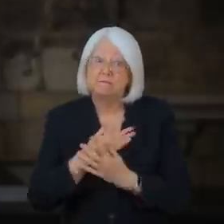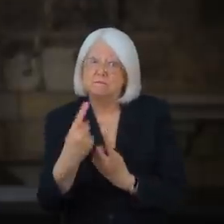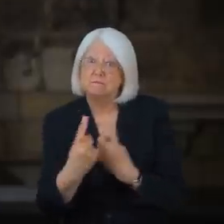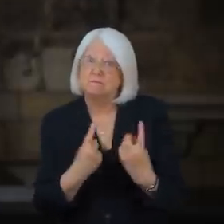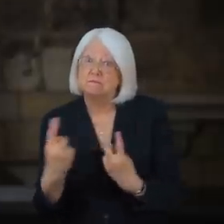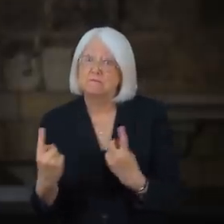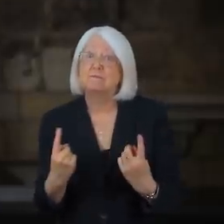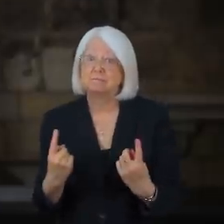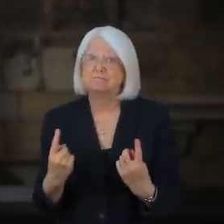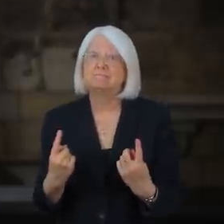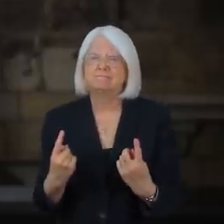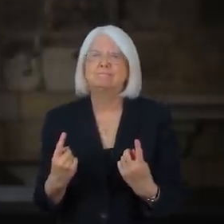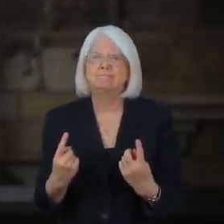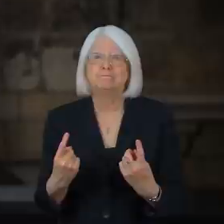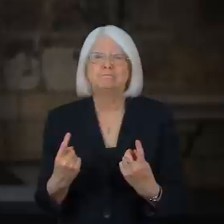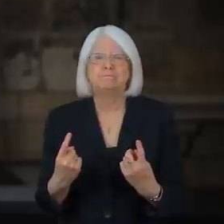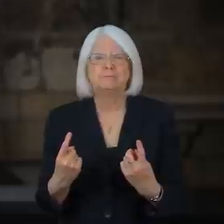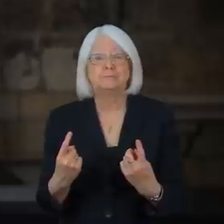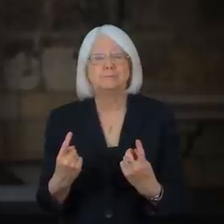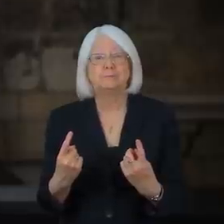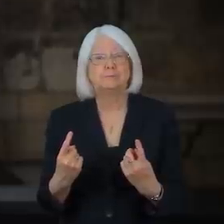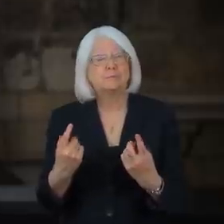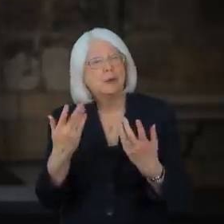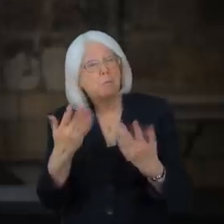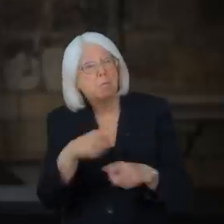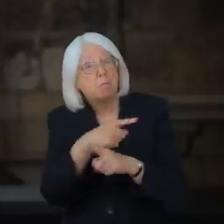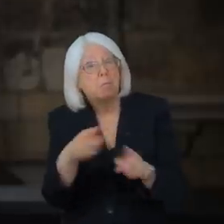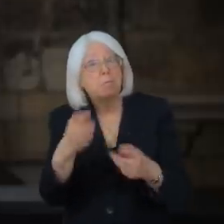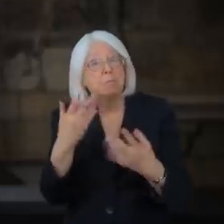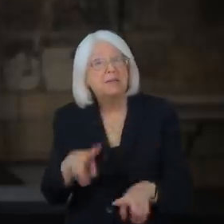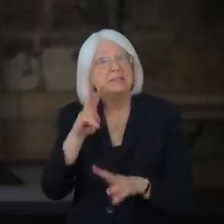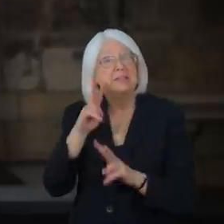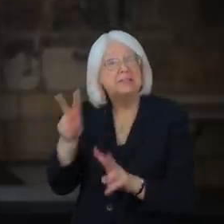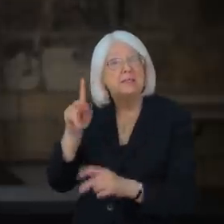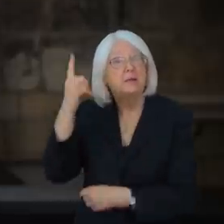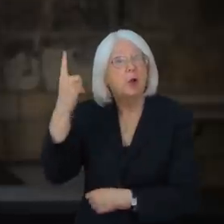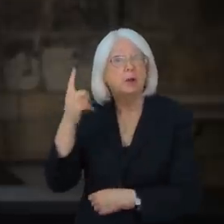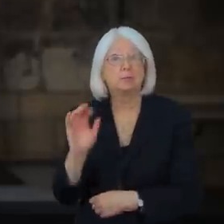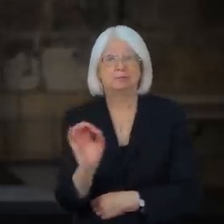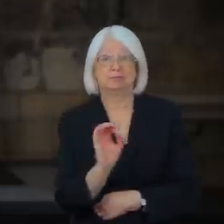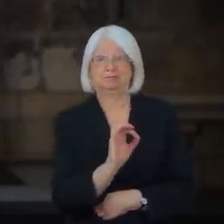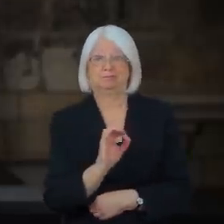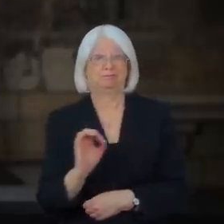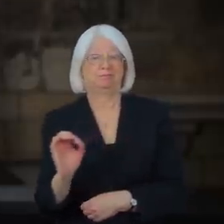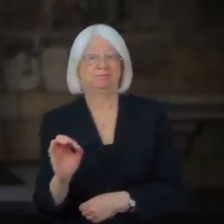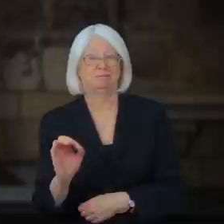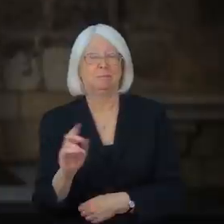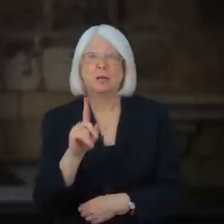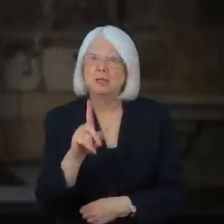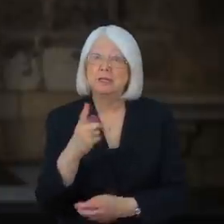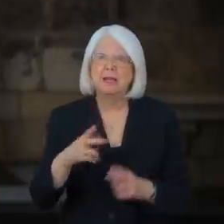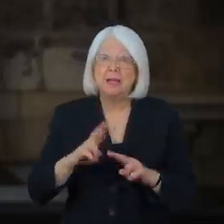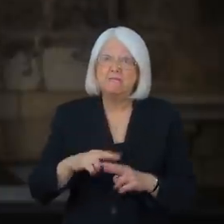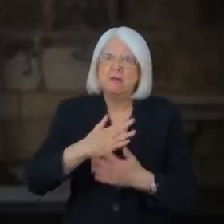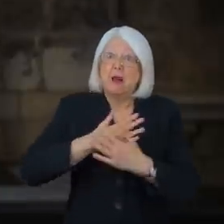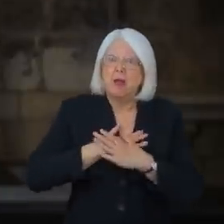another. No one has ever seen God. If we love one another,